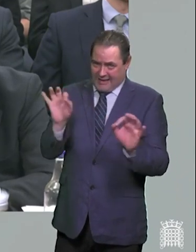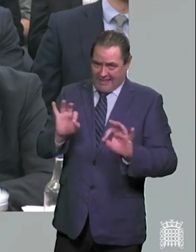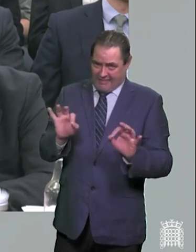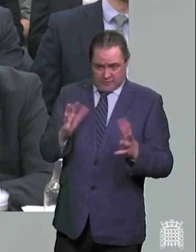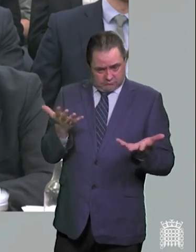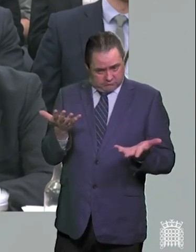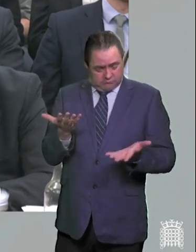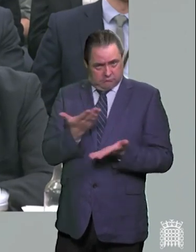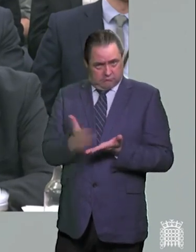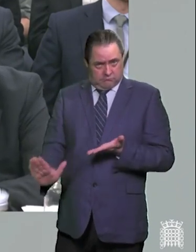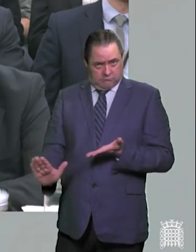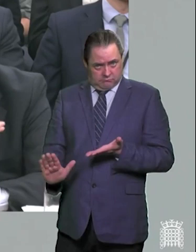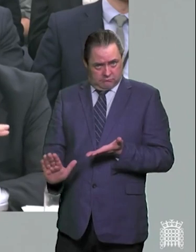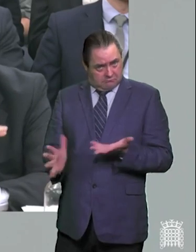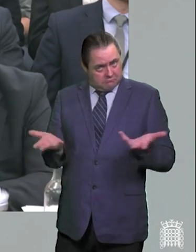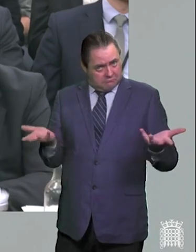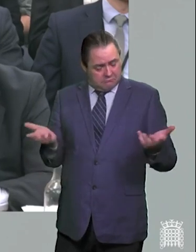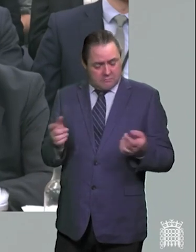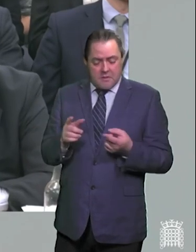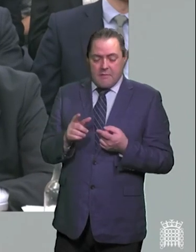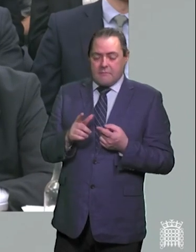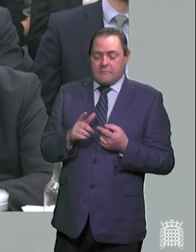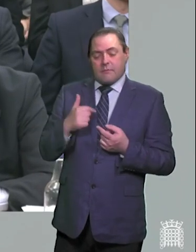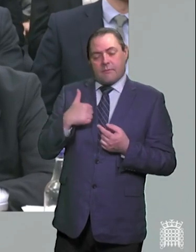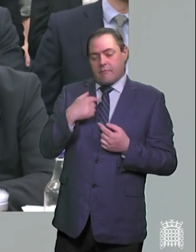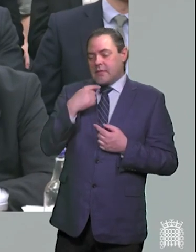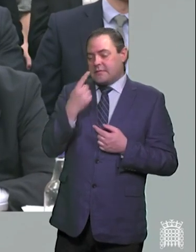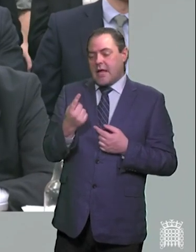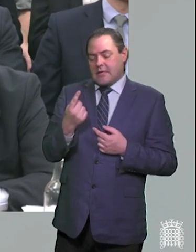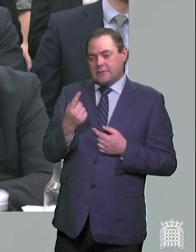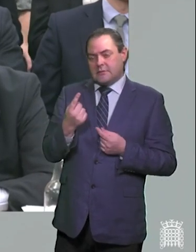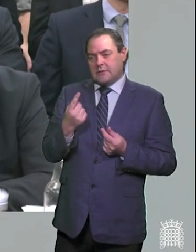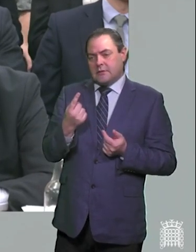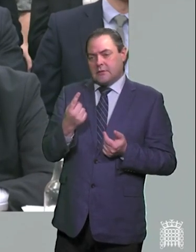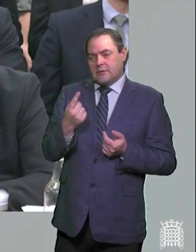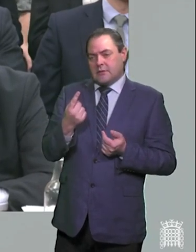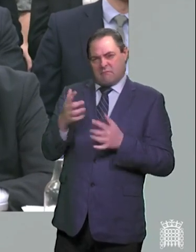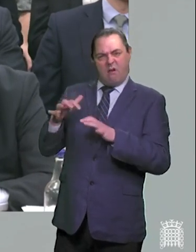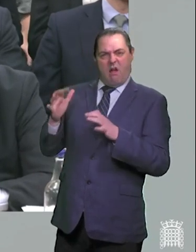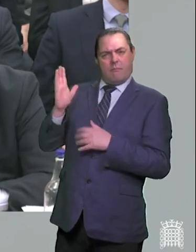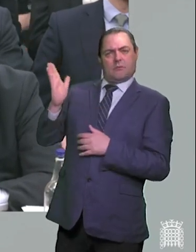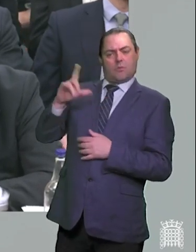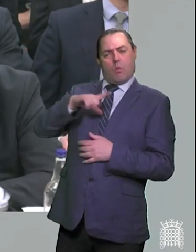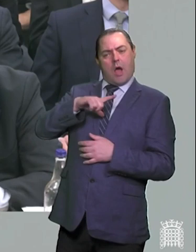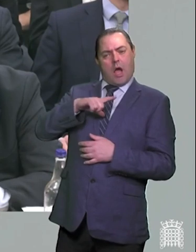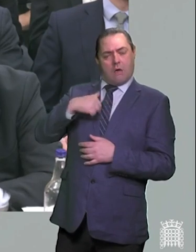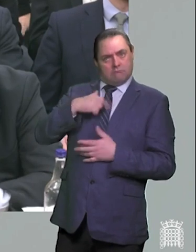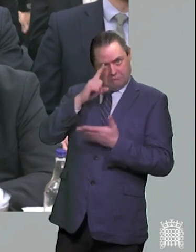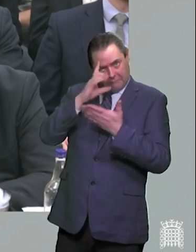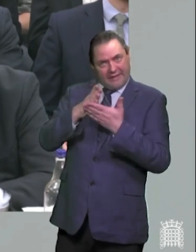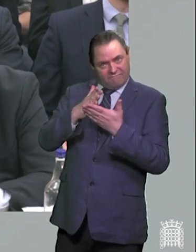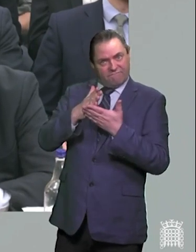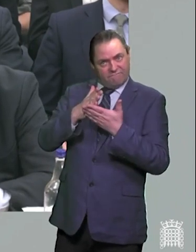thing, given how serious that was. The reason I said what I said was because I believed